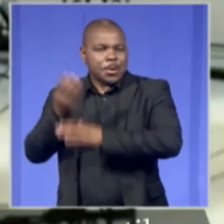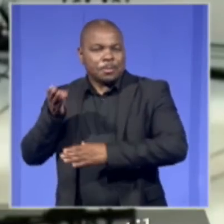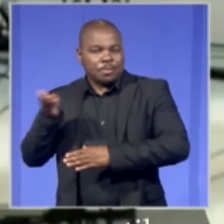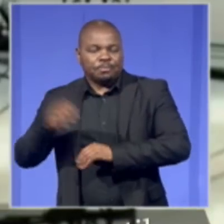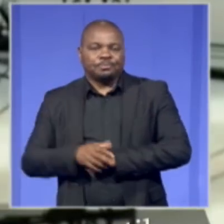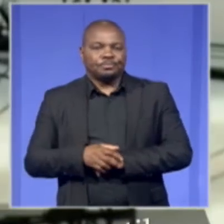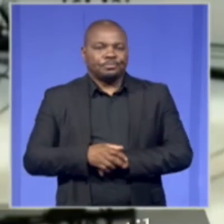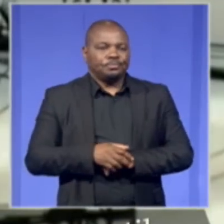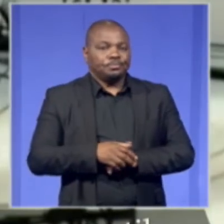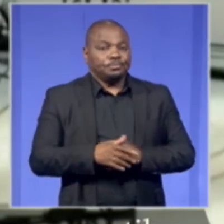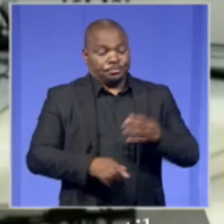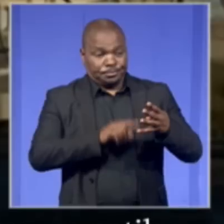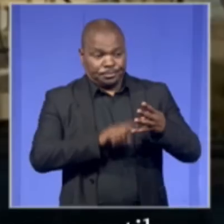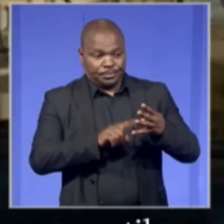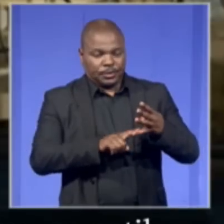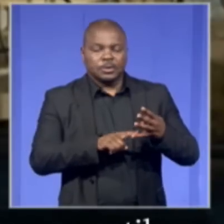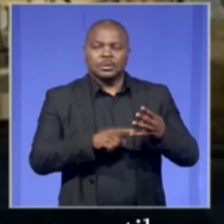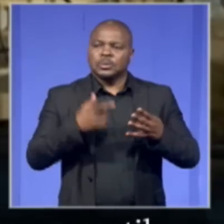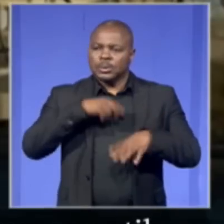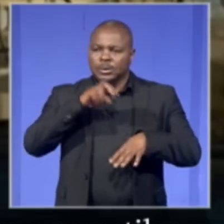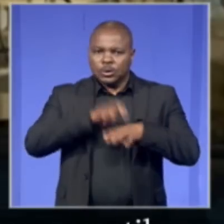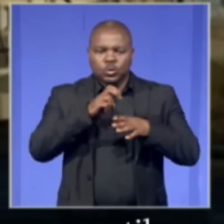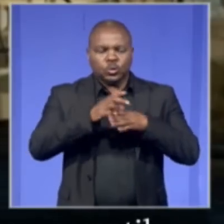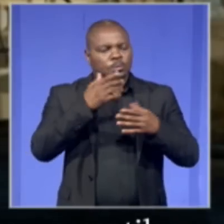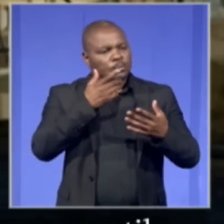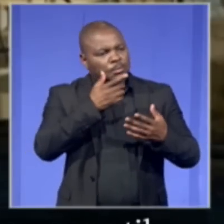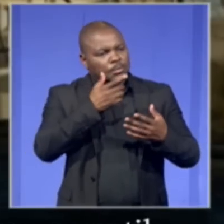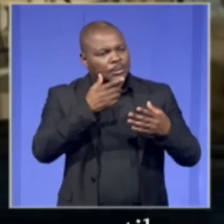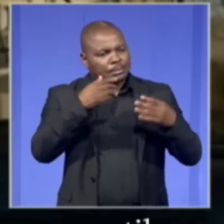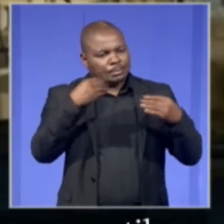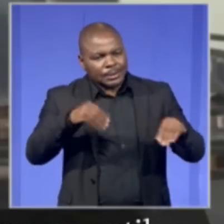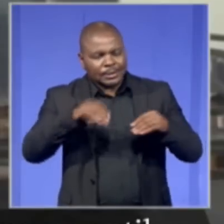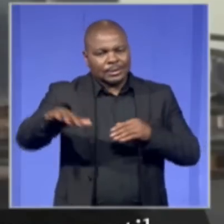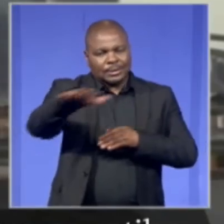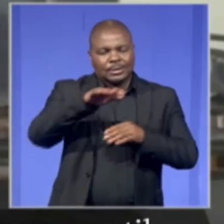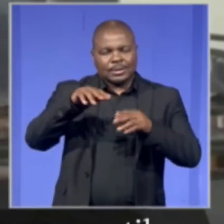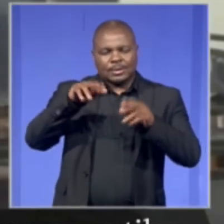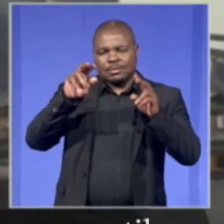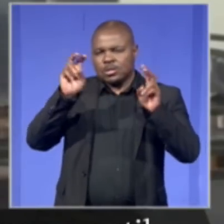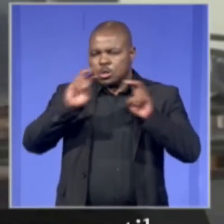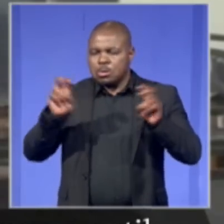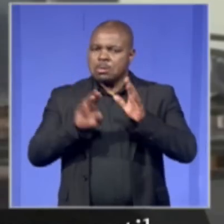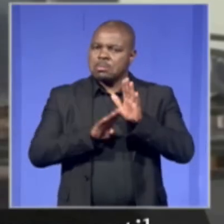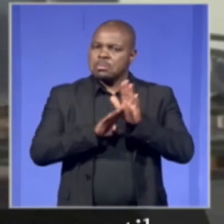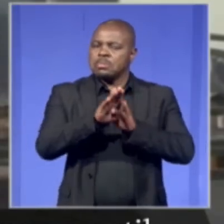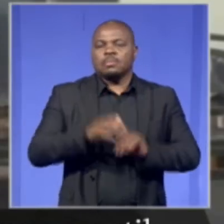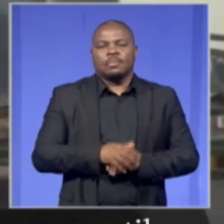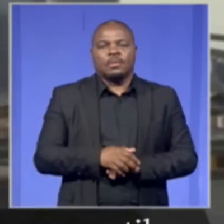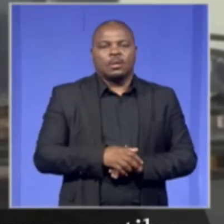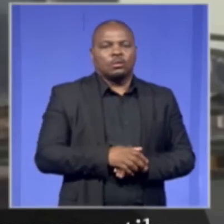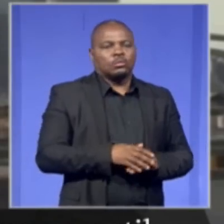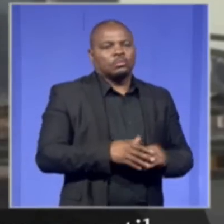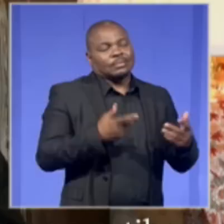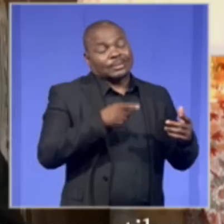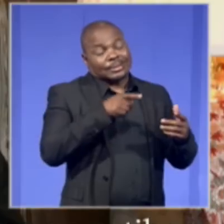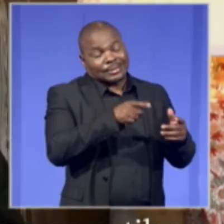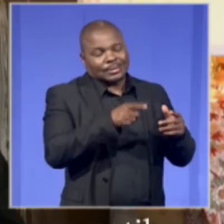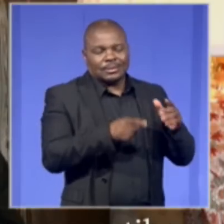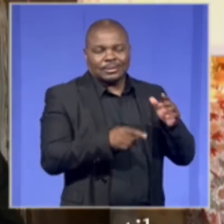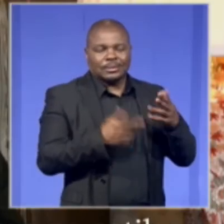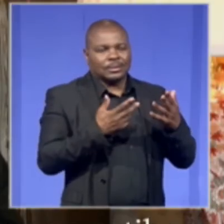a more competitive electricity market. Our logistics sector, which is critical